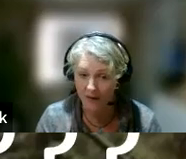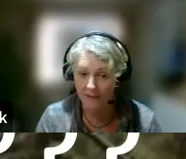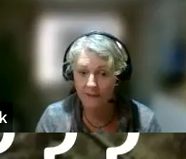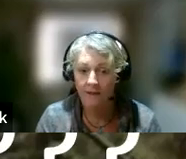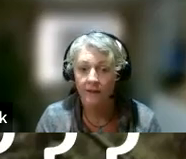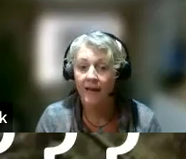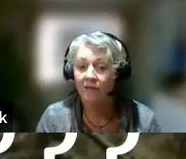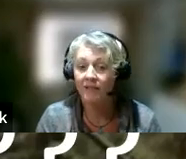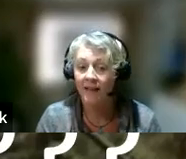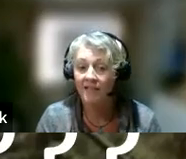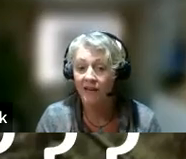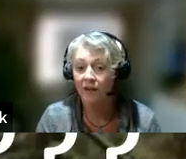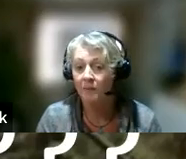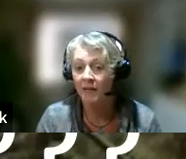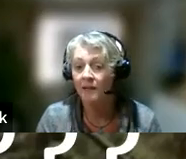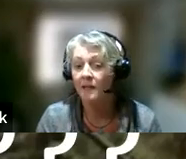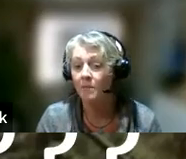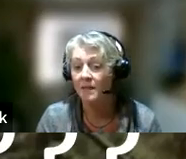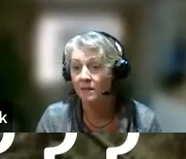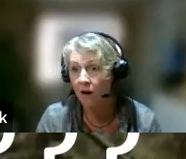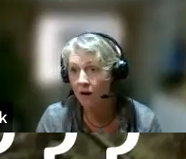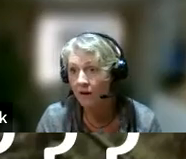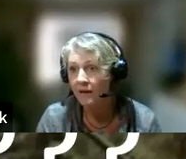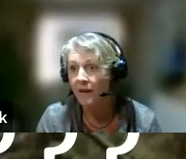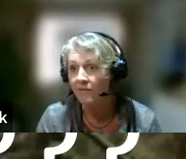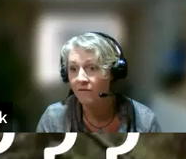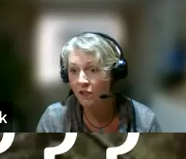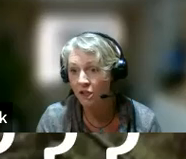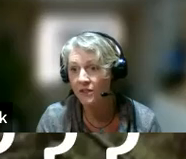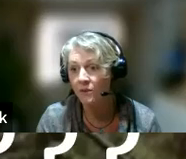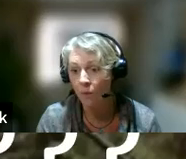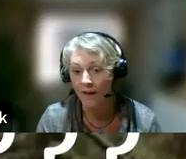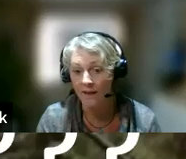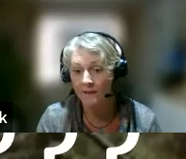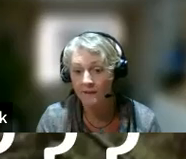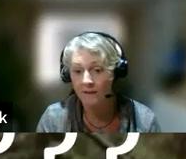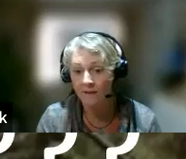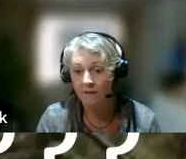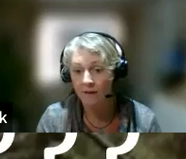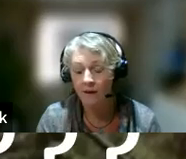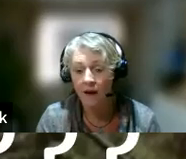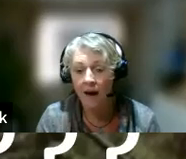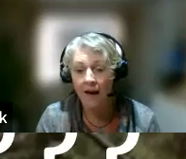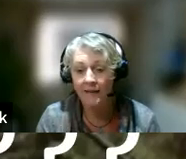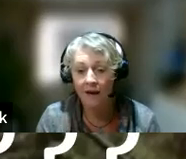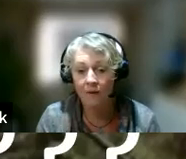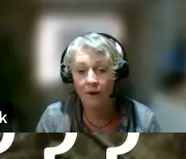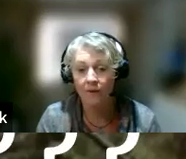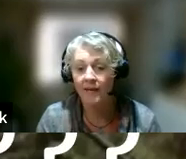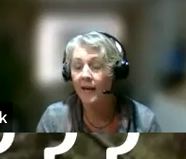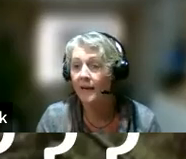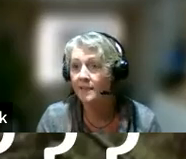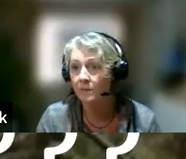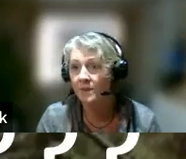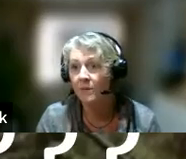disordered mind, Calvin lashed out at me in bizarre and vicious ways. I now know